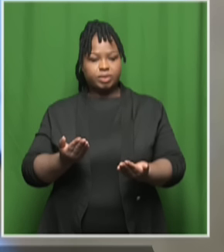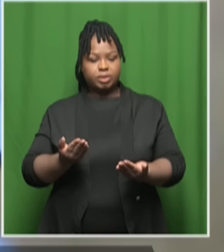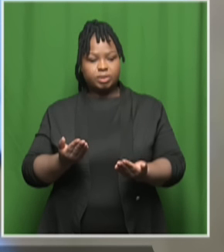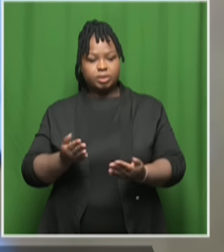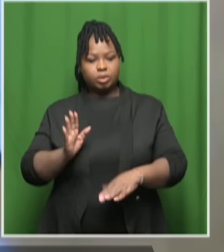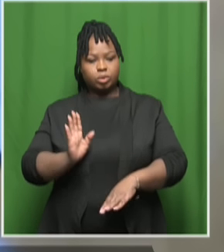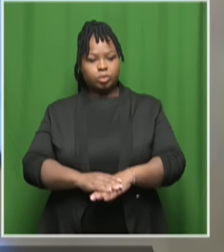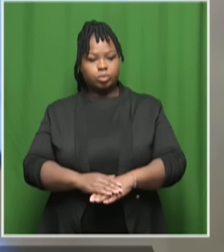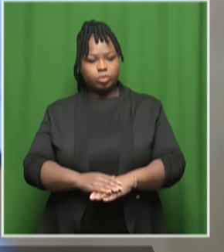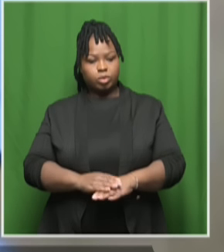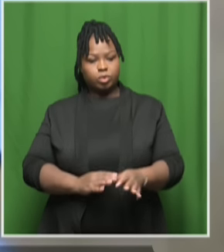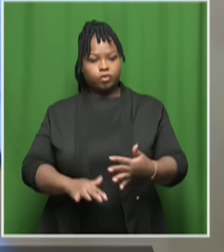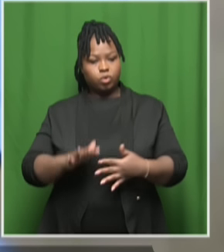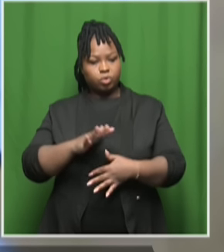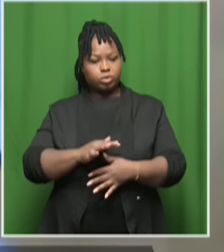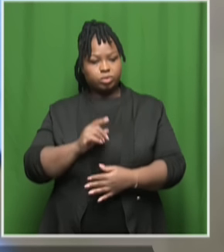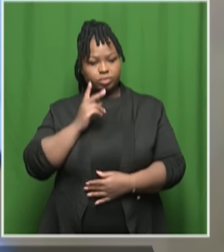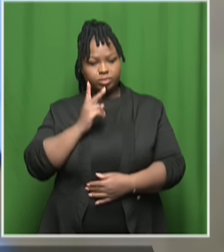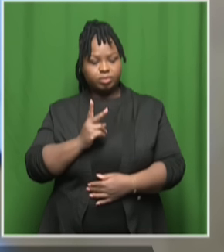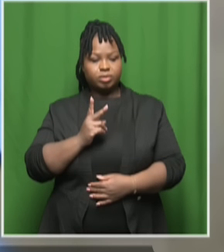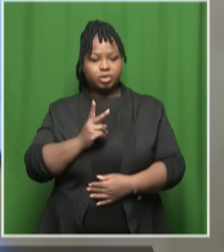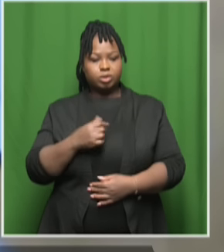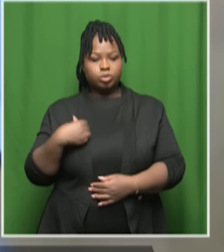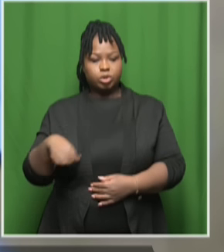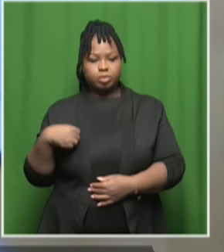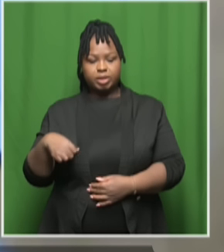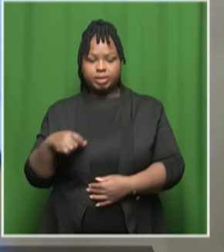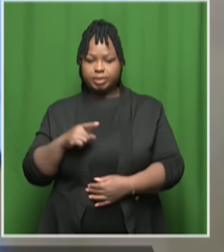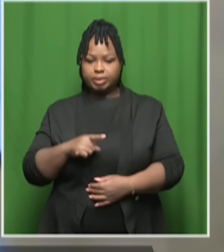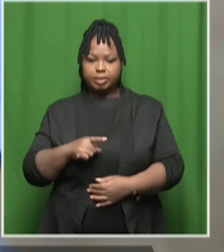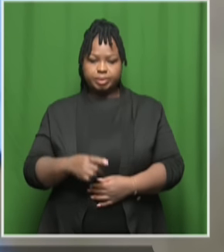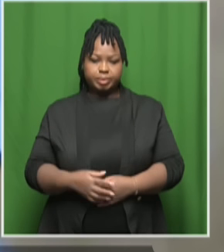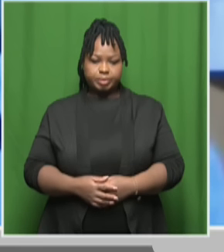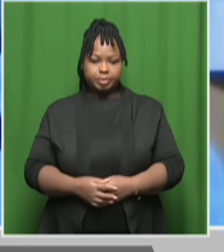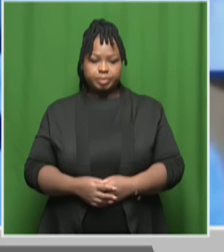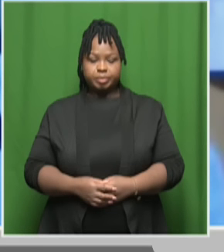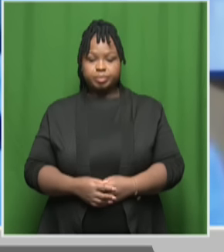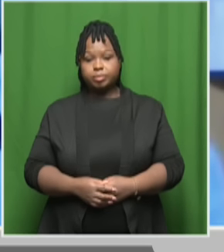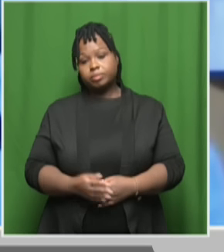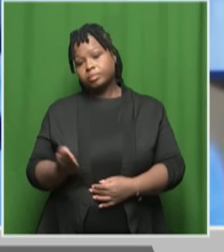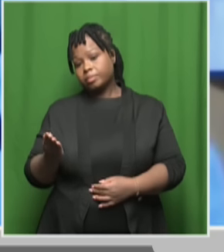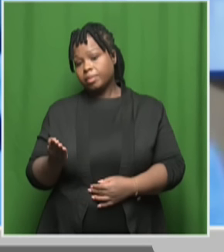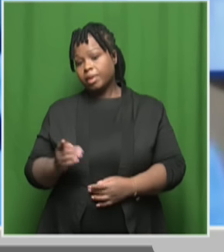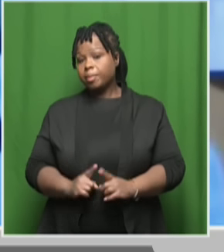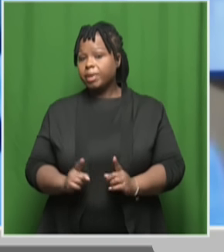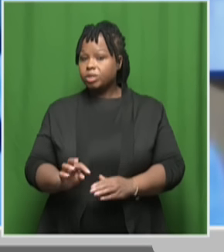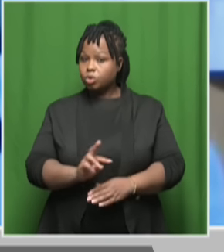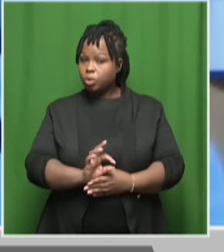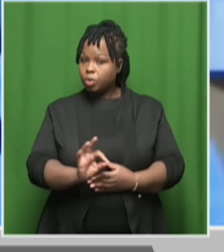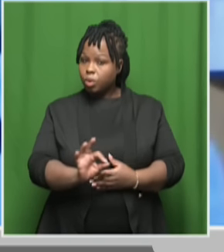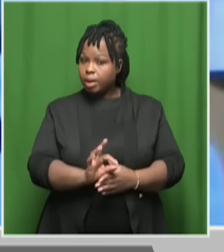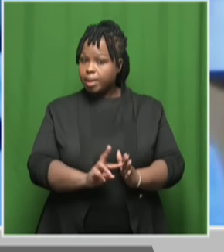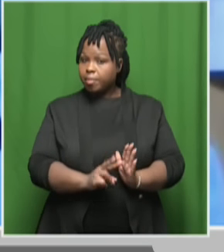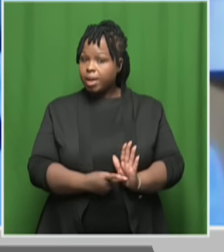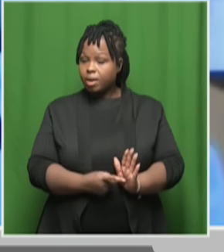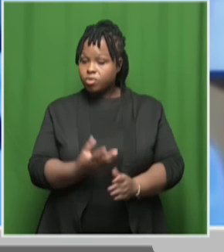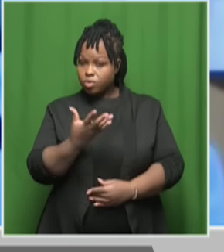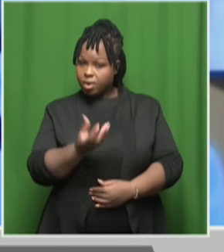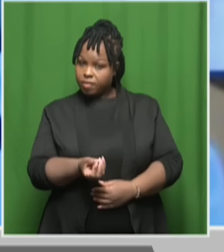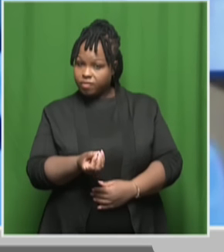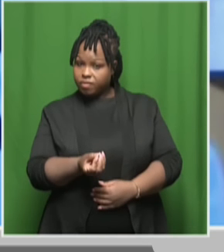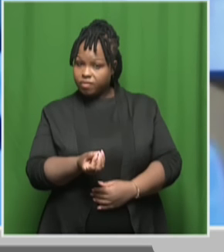delivery is a key priority within the municipality. Is there a plan, though, Mr. Douglas? Do you have a clear plan